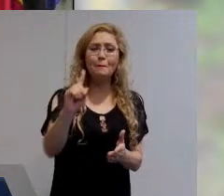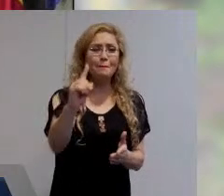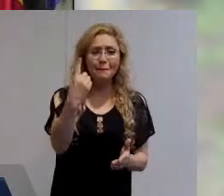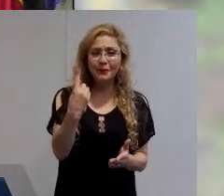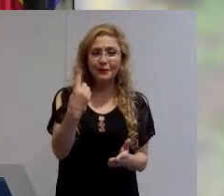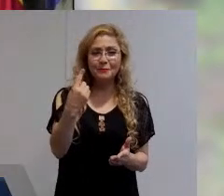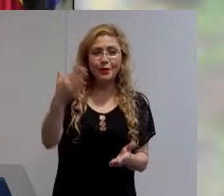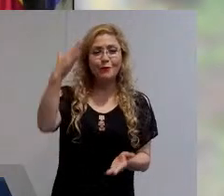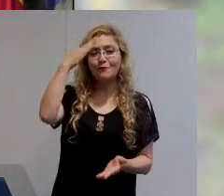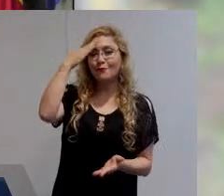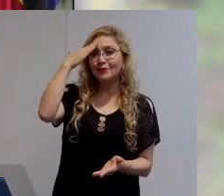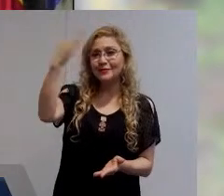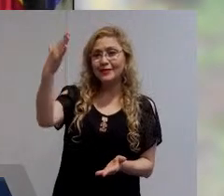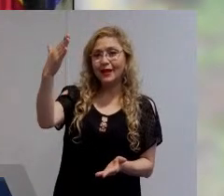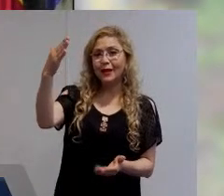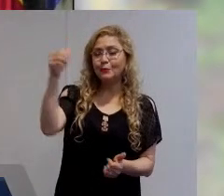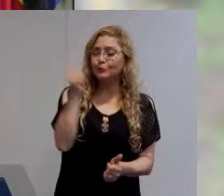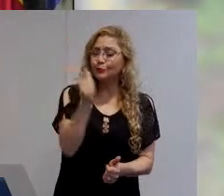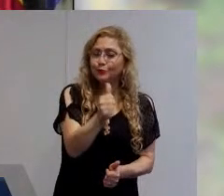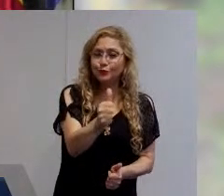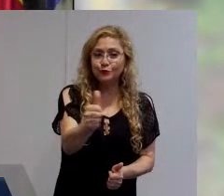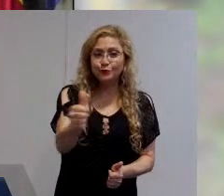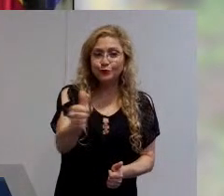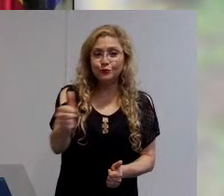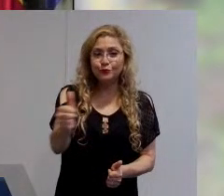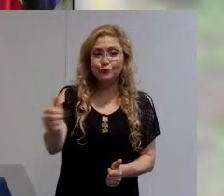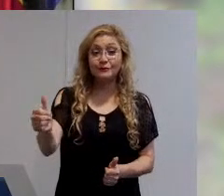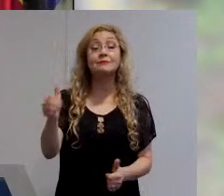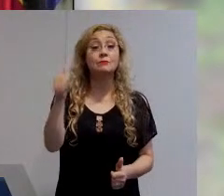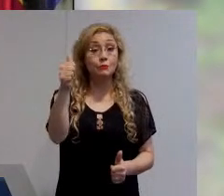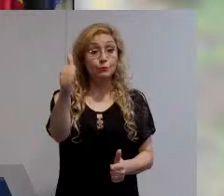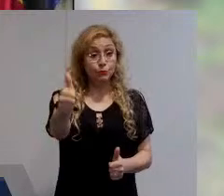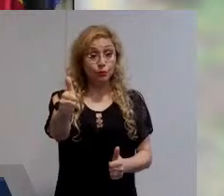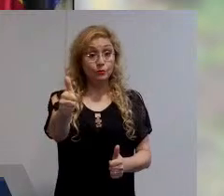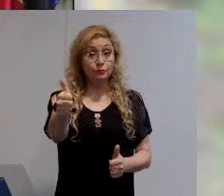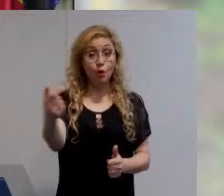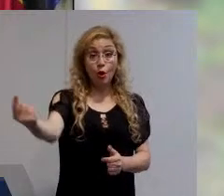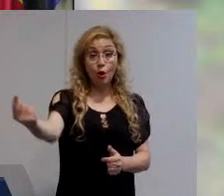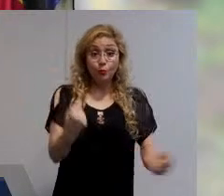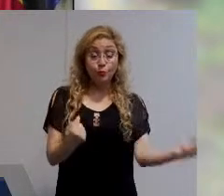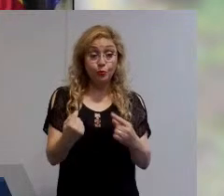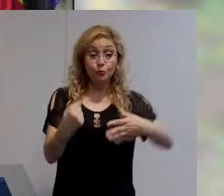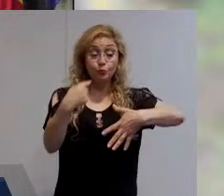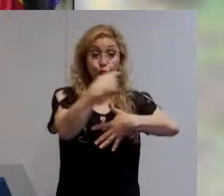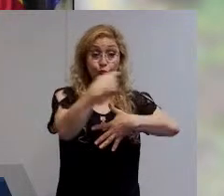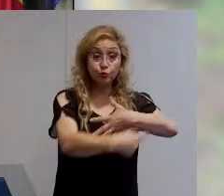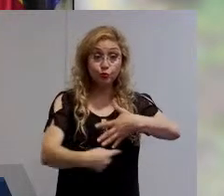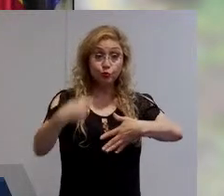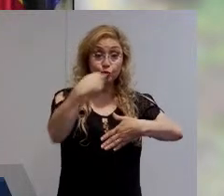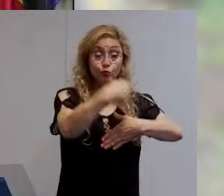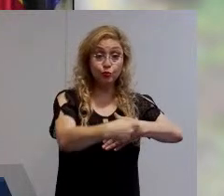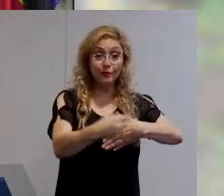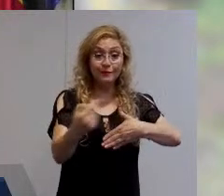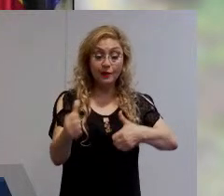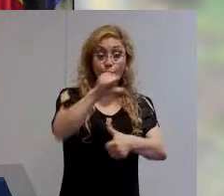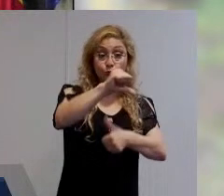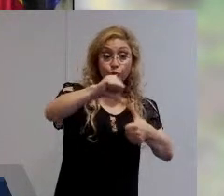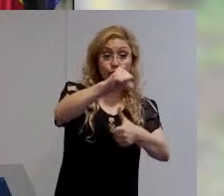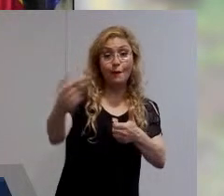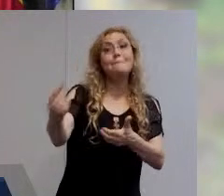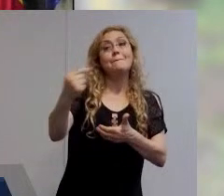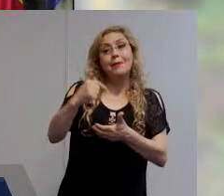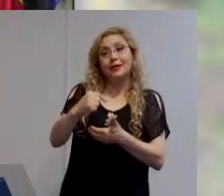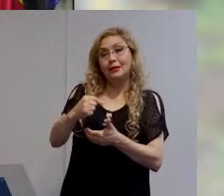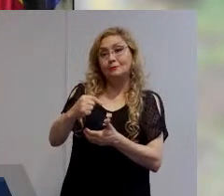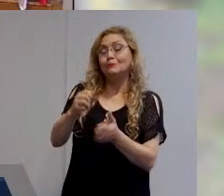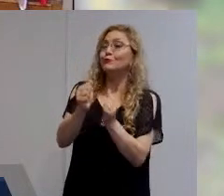Now, first of all, I would like to greet cheerfully the authorities who have come from Latin America and the